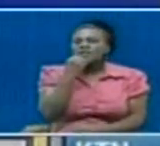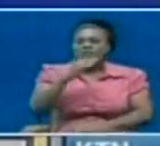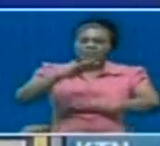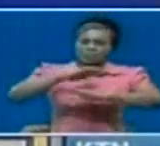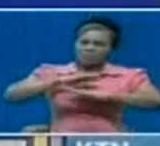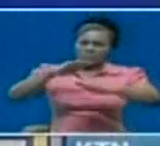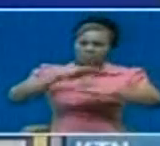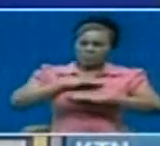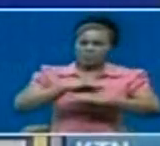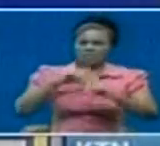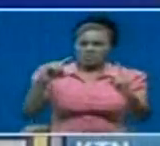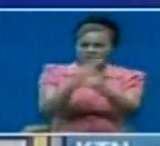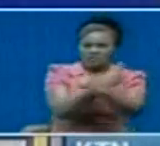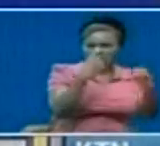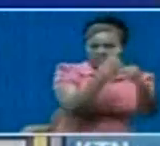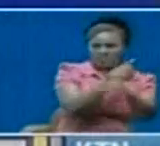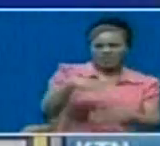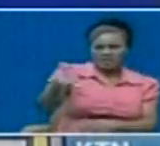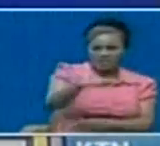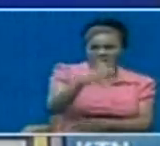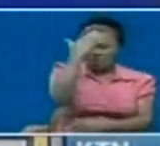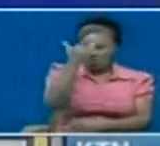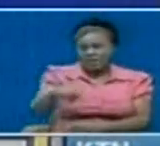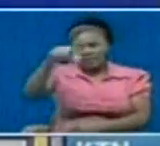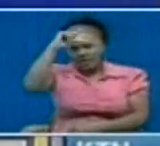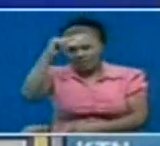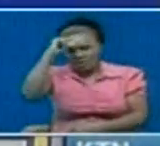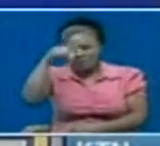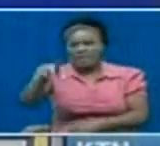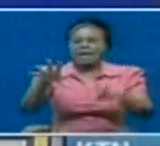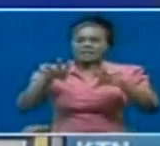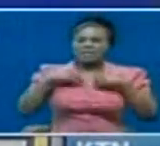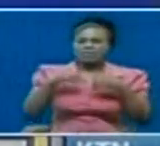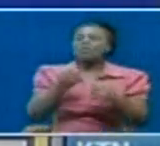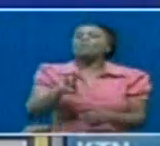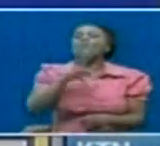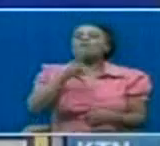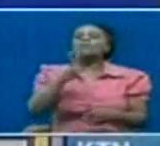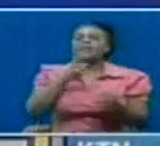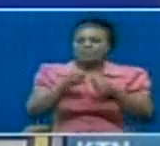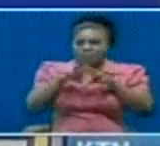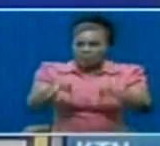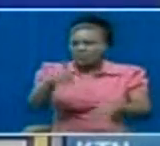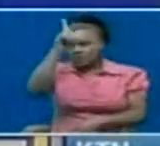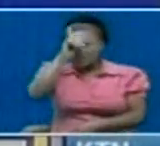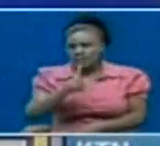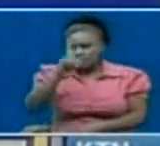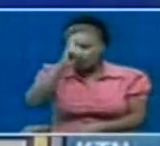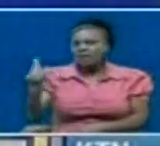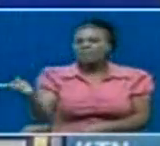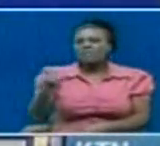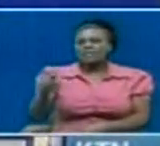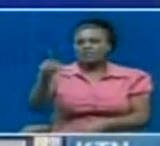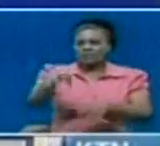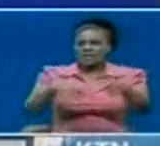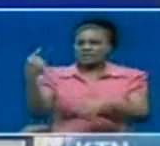sufficient mm-hmm. in their respective locations. And this is why the government is taking up things like irrigations very seriously. You saw the Minister of Agriculture was in